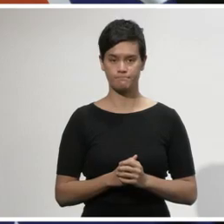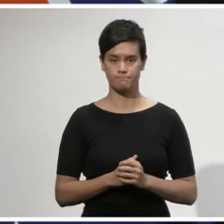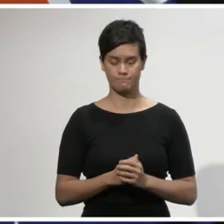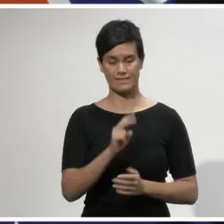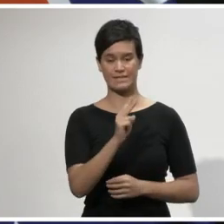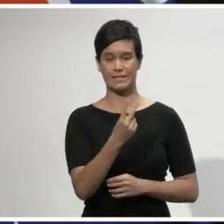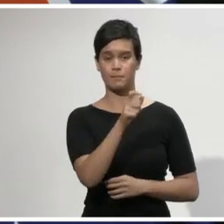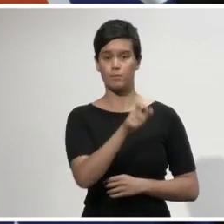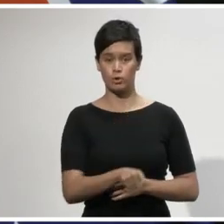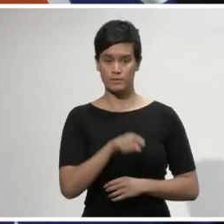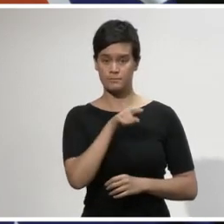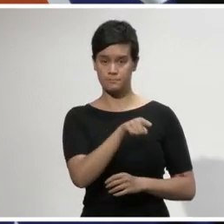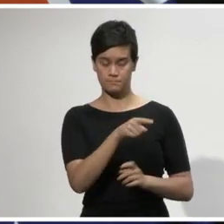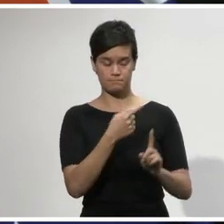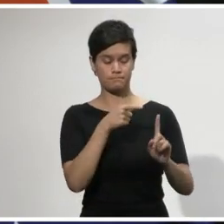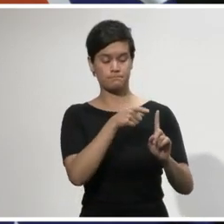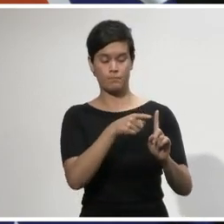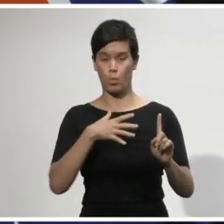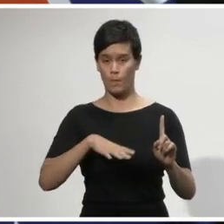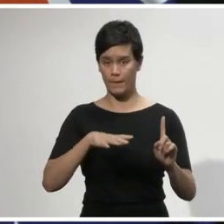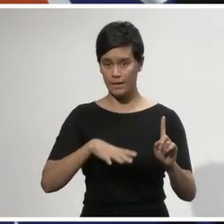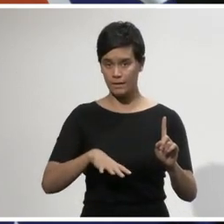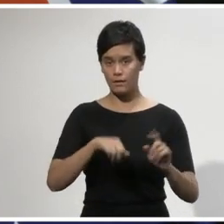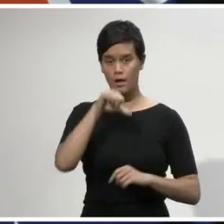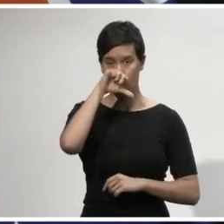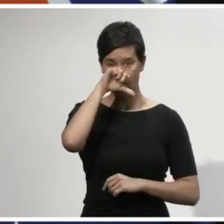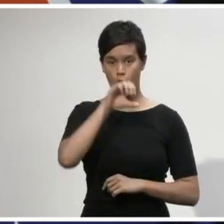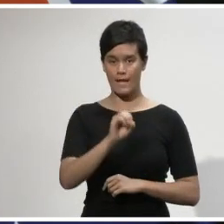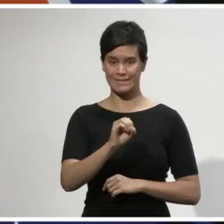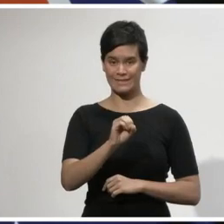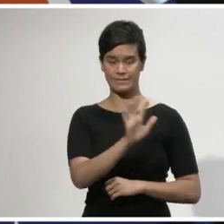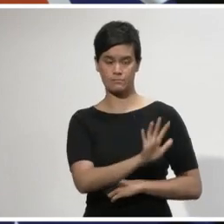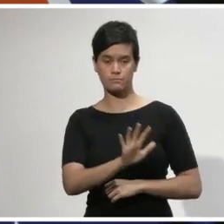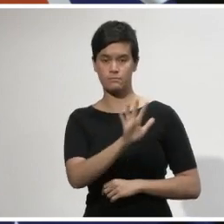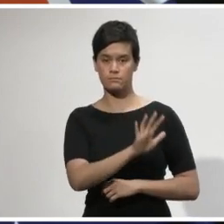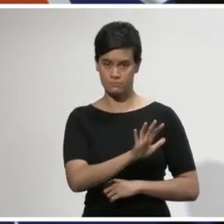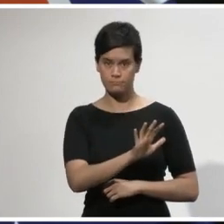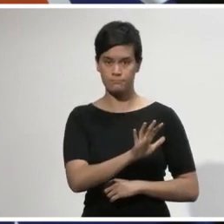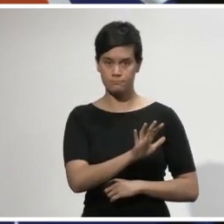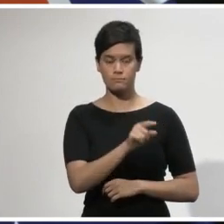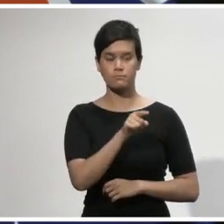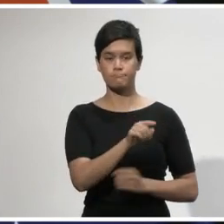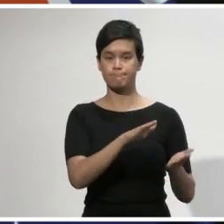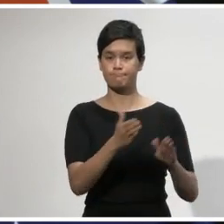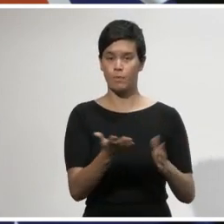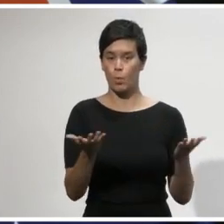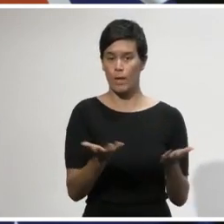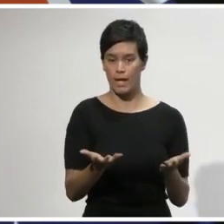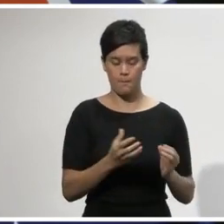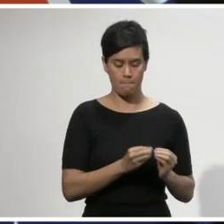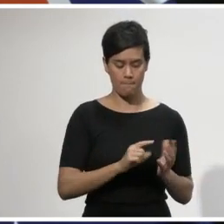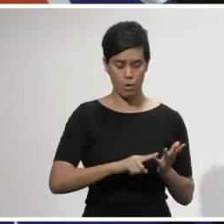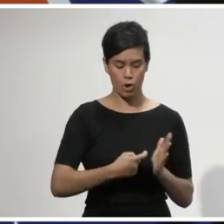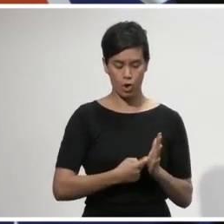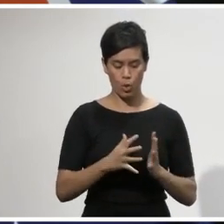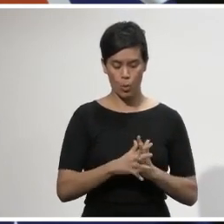death is in a woman in her 90s at Burwood Hospital in Christchurch, and she passed away yesterday.